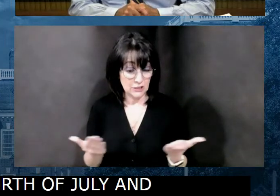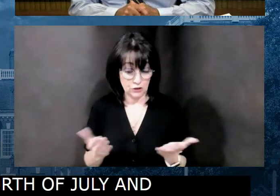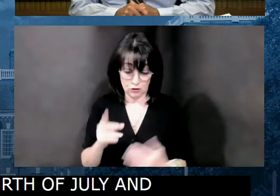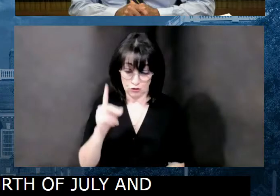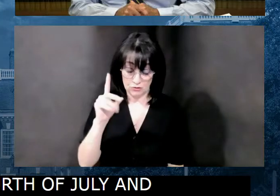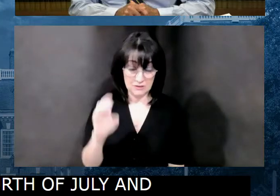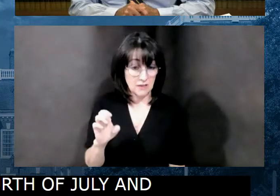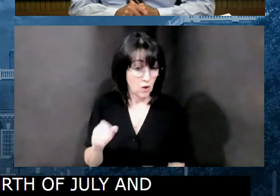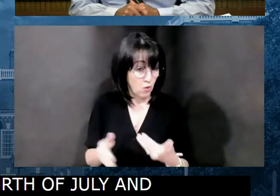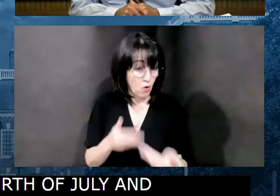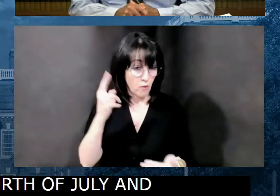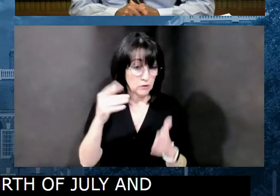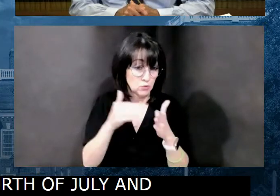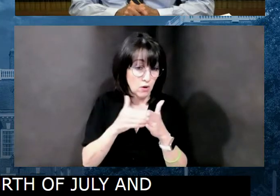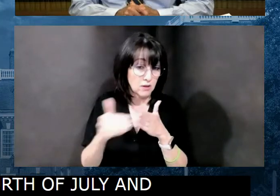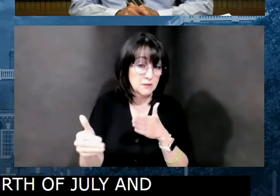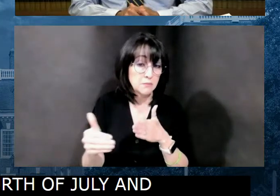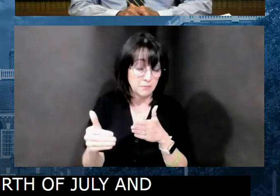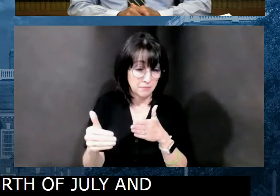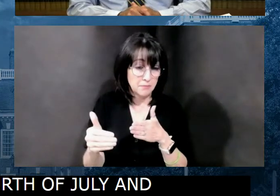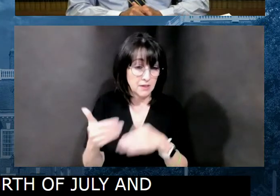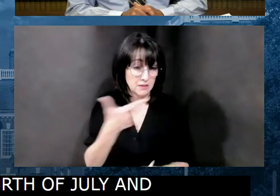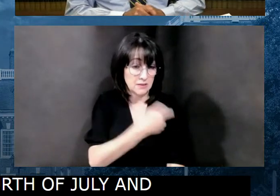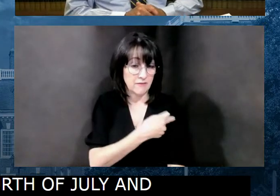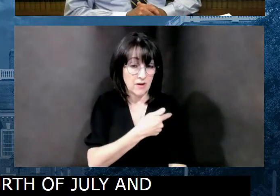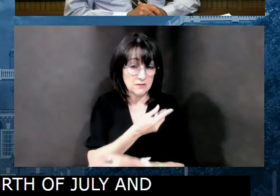here in Delaware, fully vaccinated,